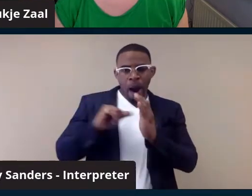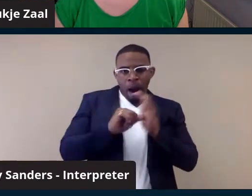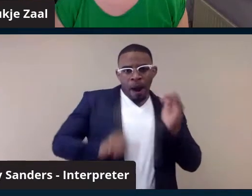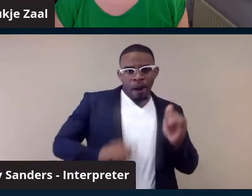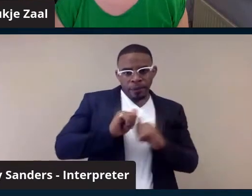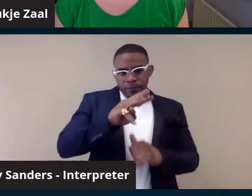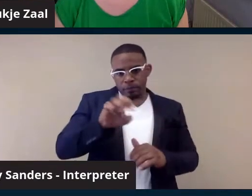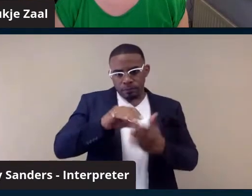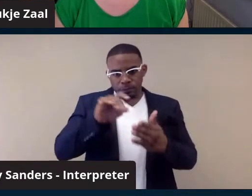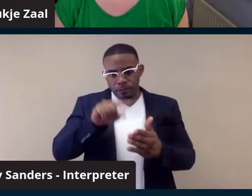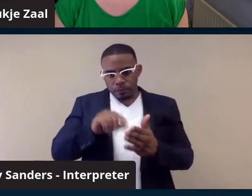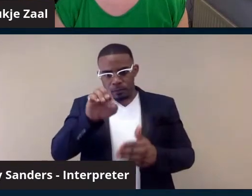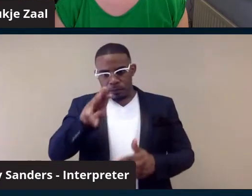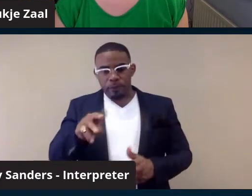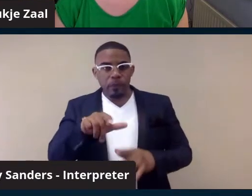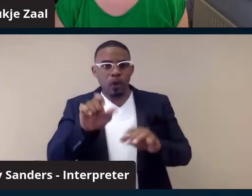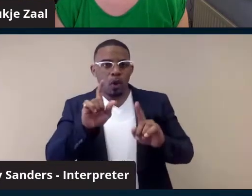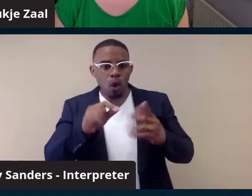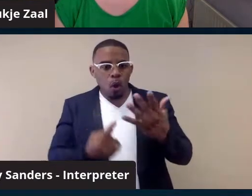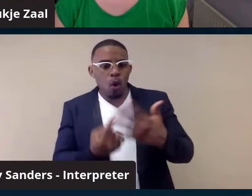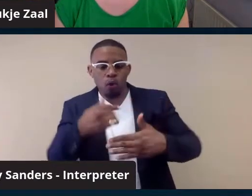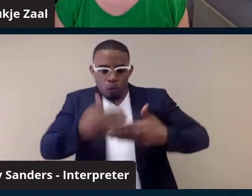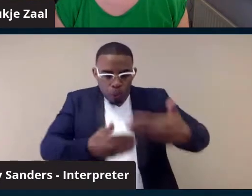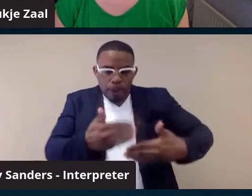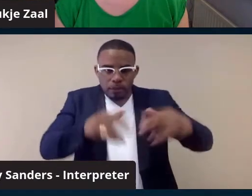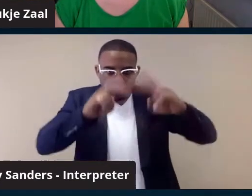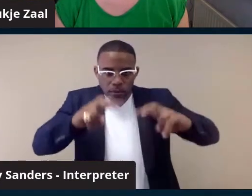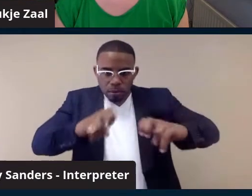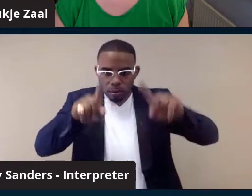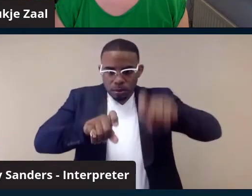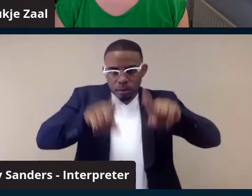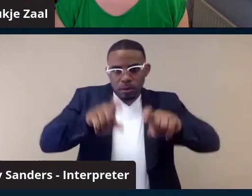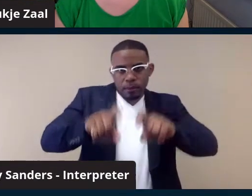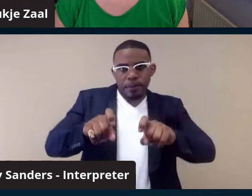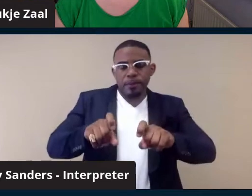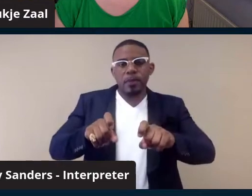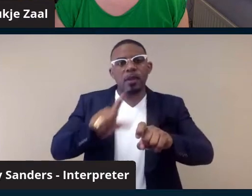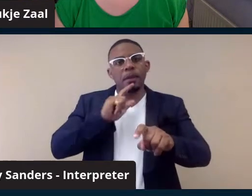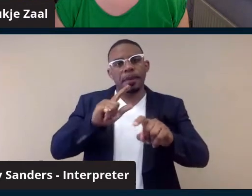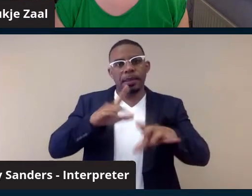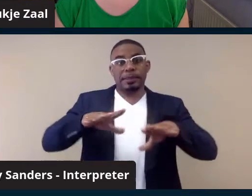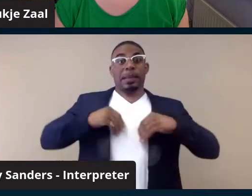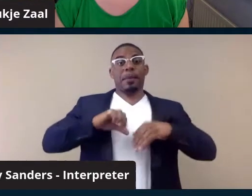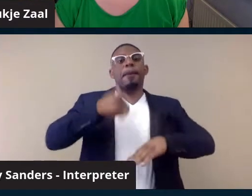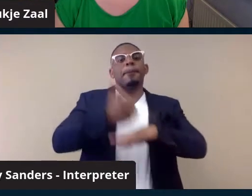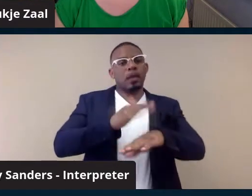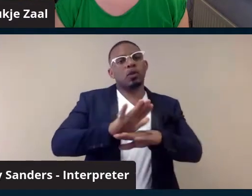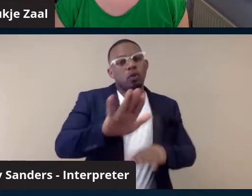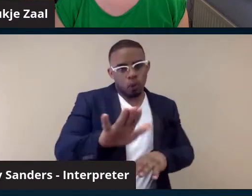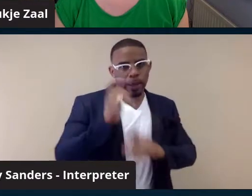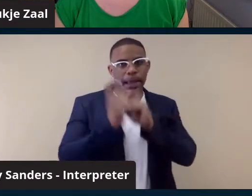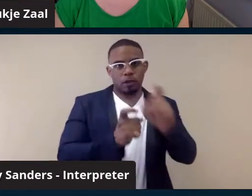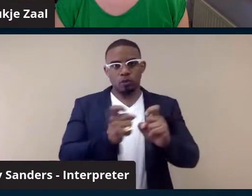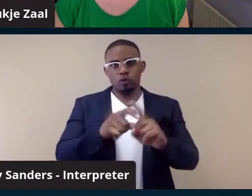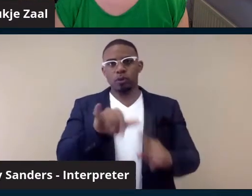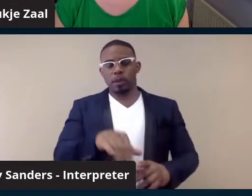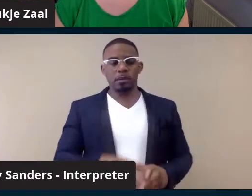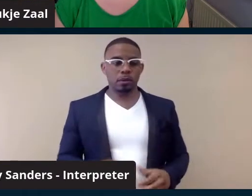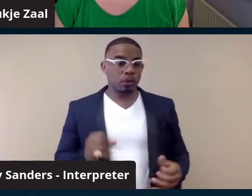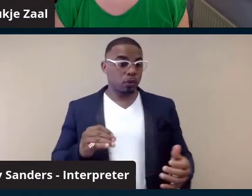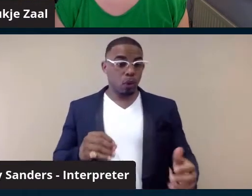studentambassadors.microsoft.com, and you go through a process of scrutiny, and you would be accepted based on your contributions.